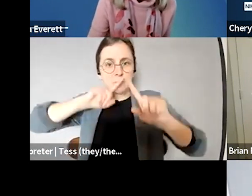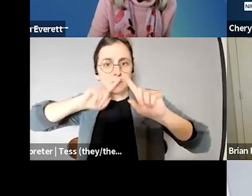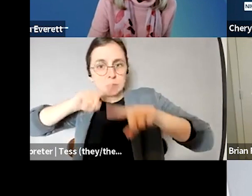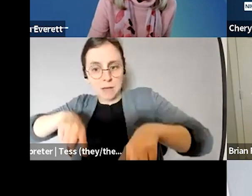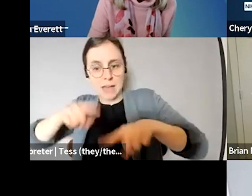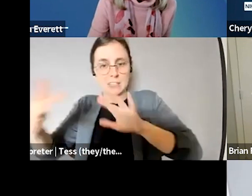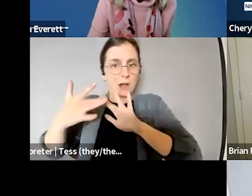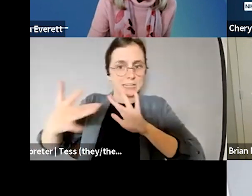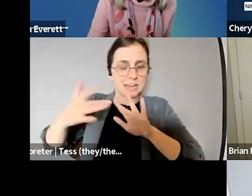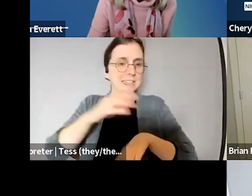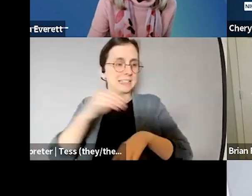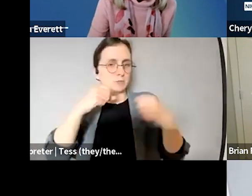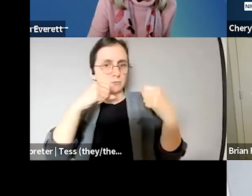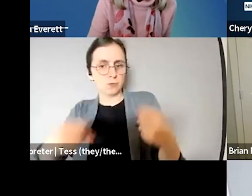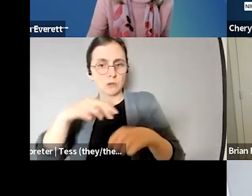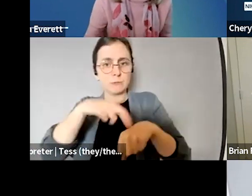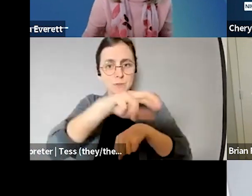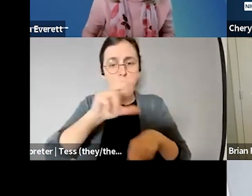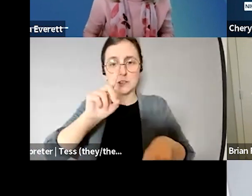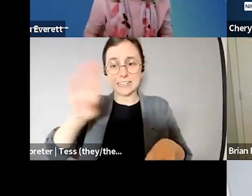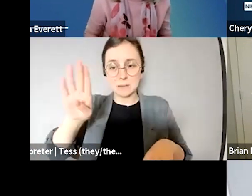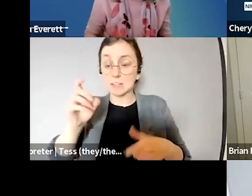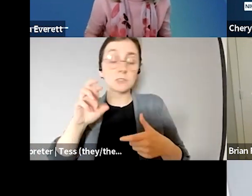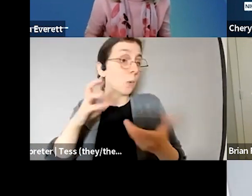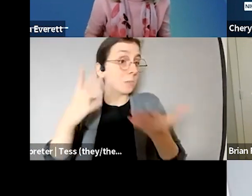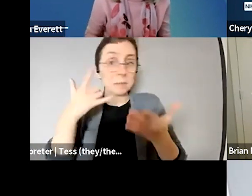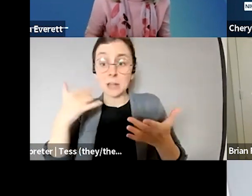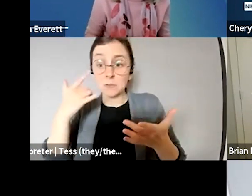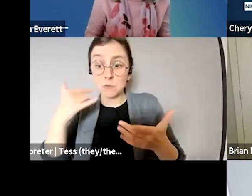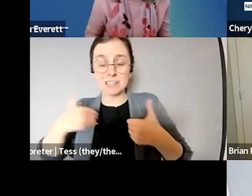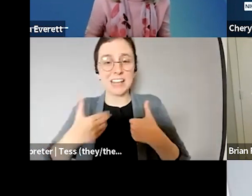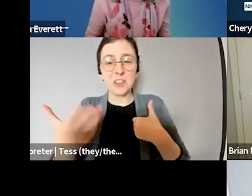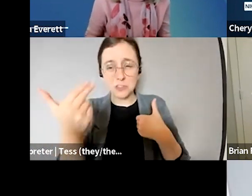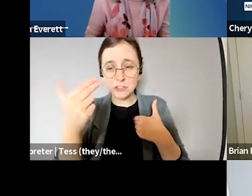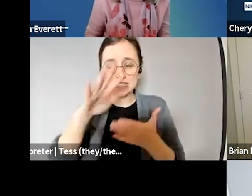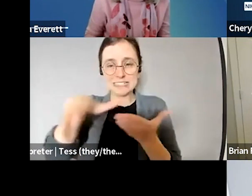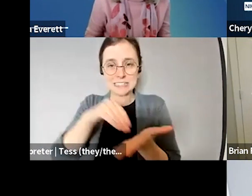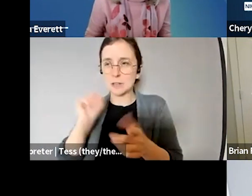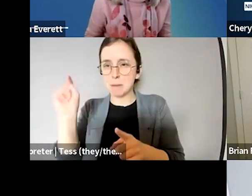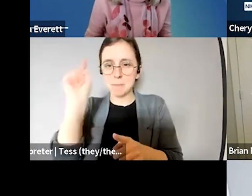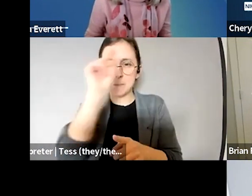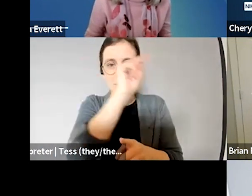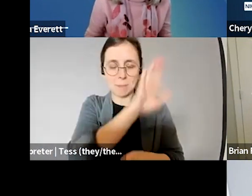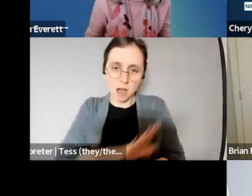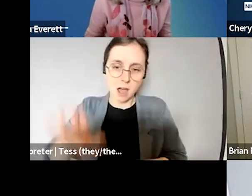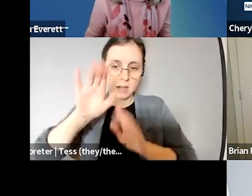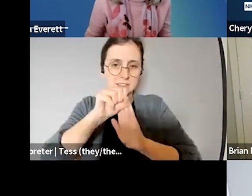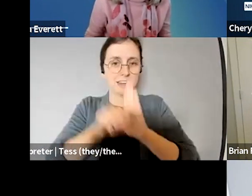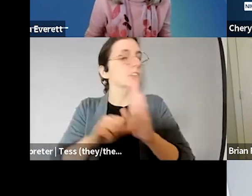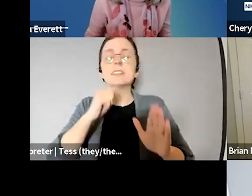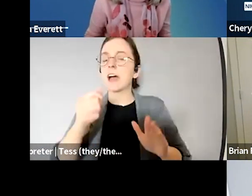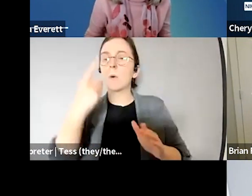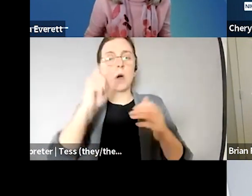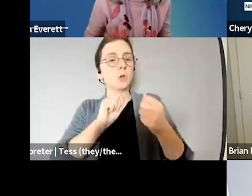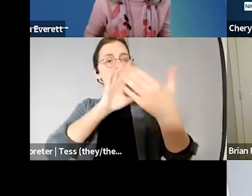database. Or it may be like California that has 13 centers spread out across the state. So again, there's no one size fits all